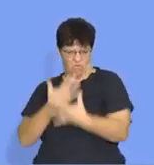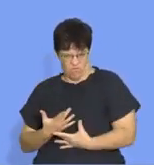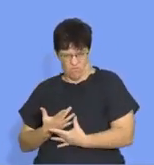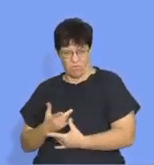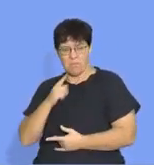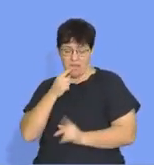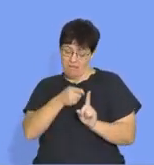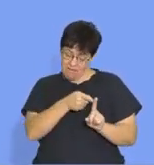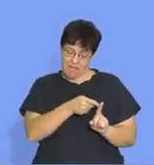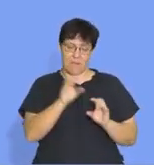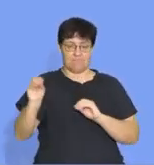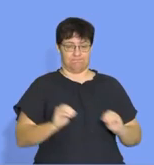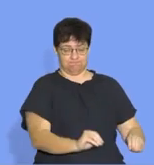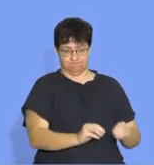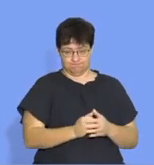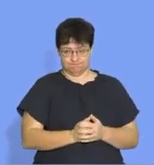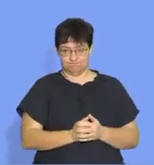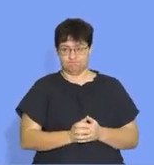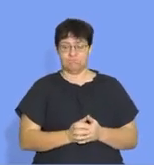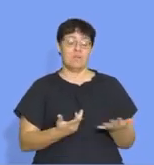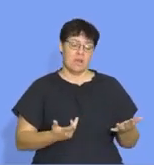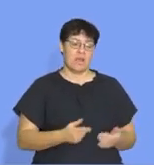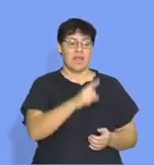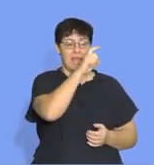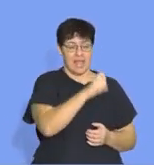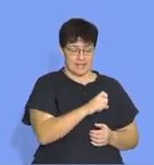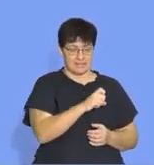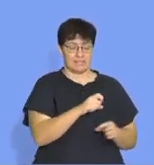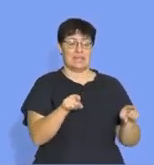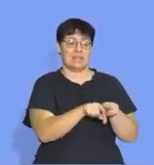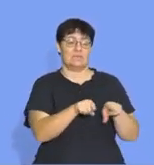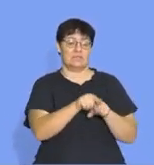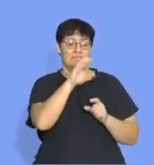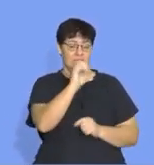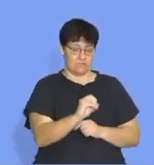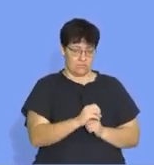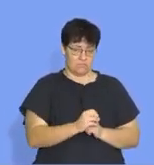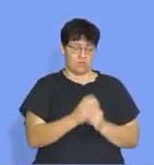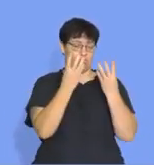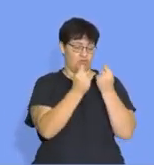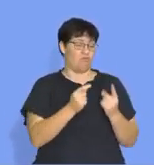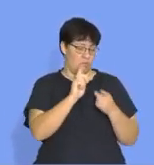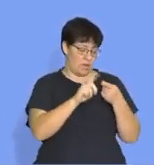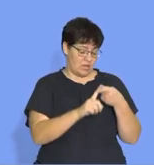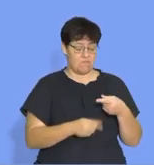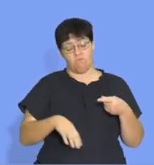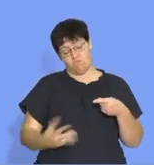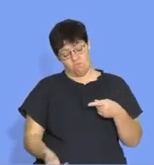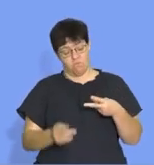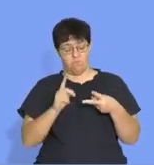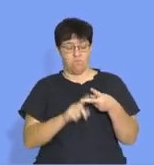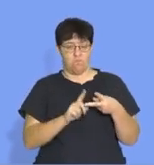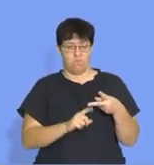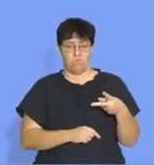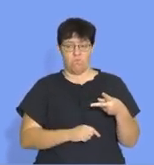taking this from. Meaning, this will be X is equal to zero, that's one solution, or